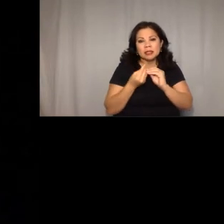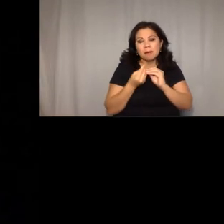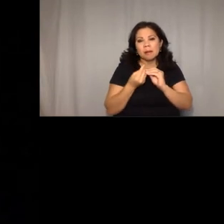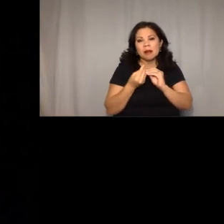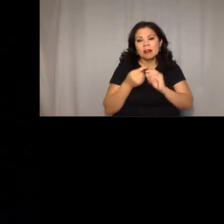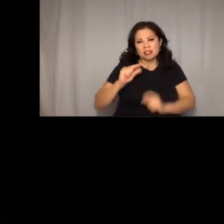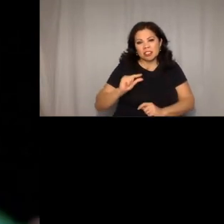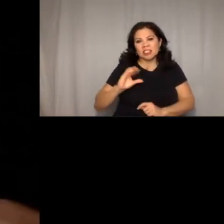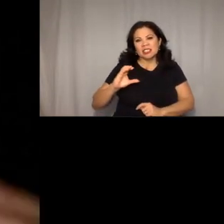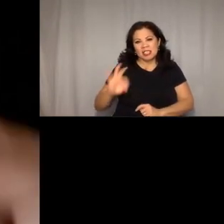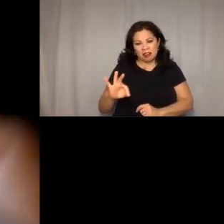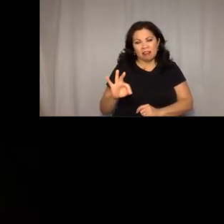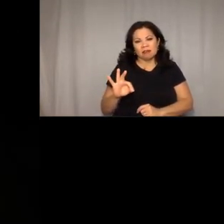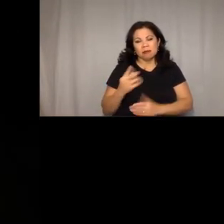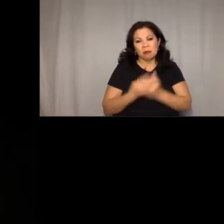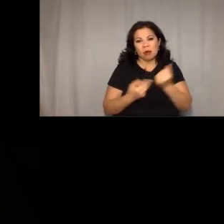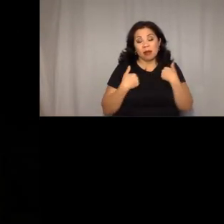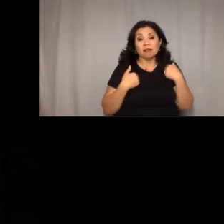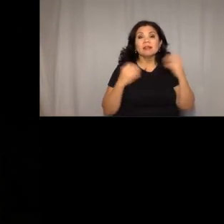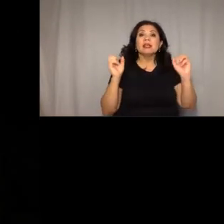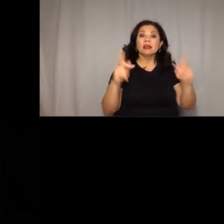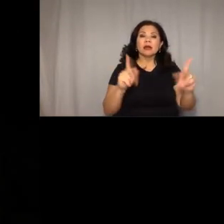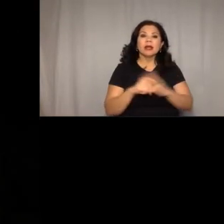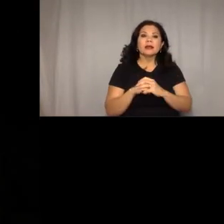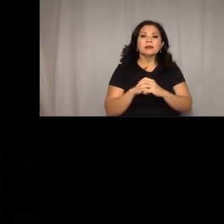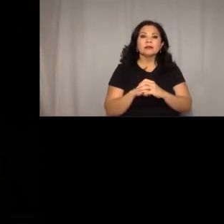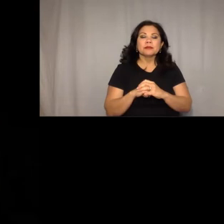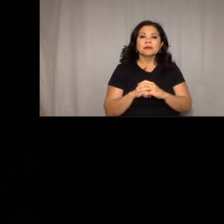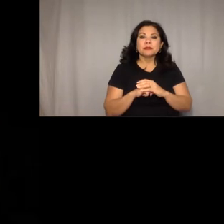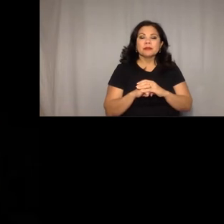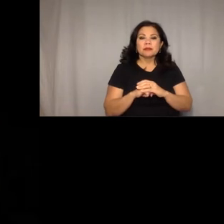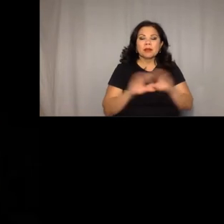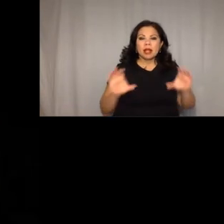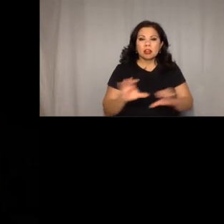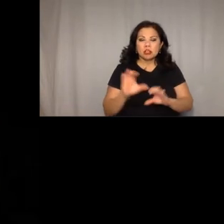anyways. Okay. All right, so let me do it again using